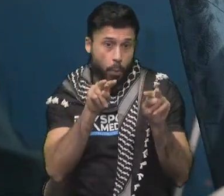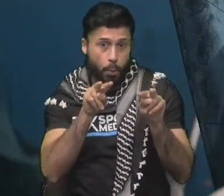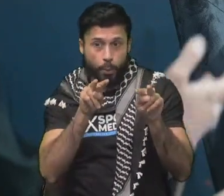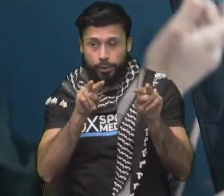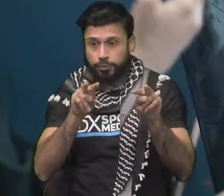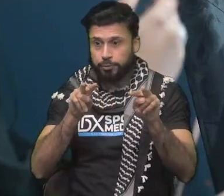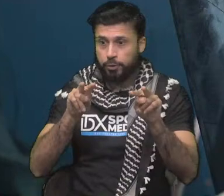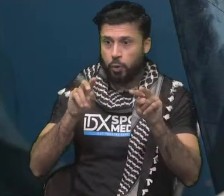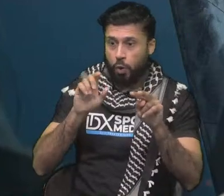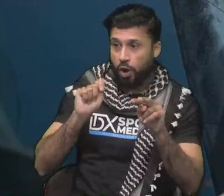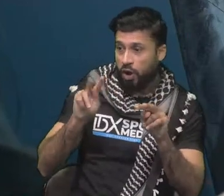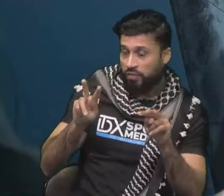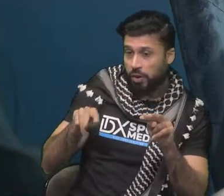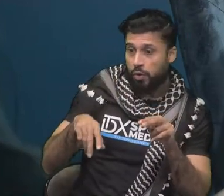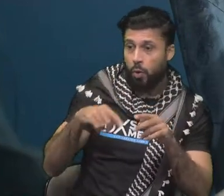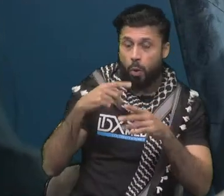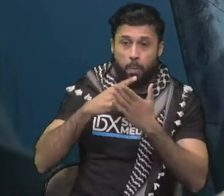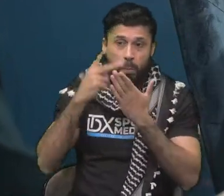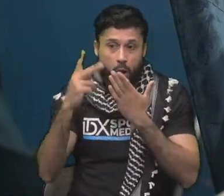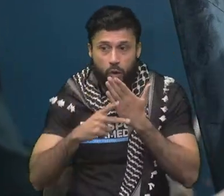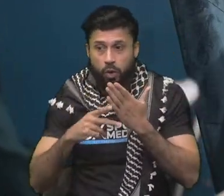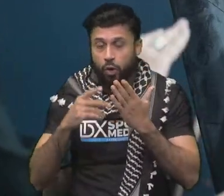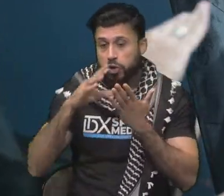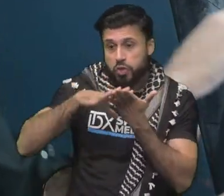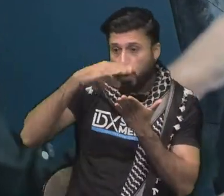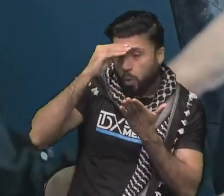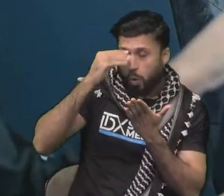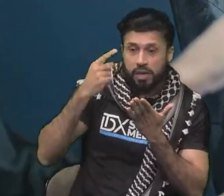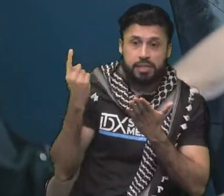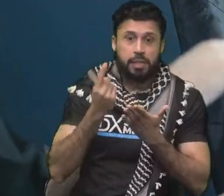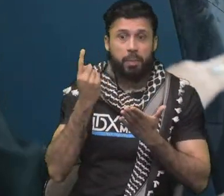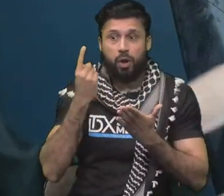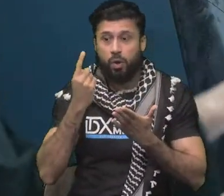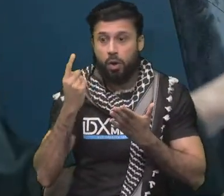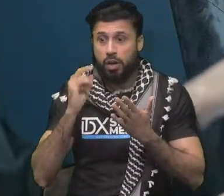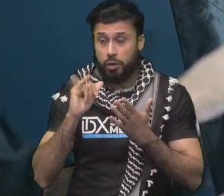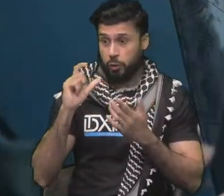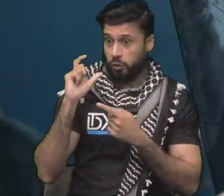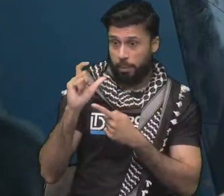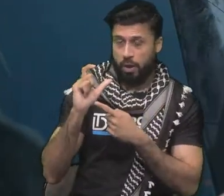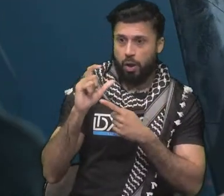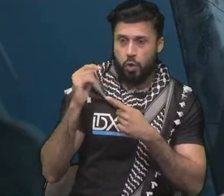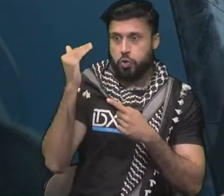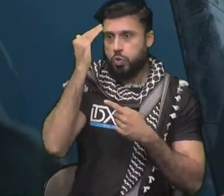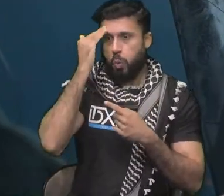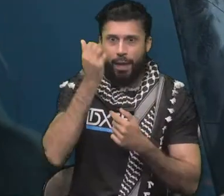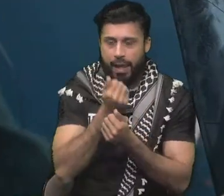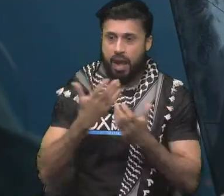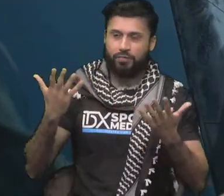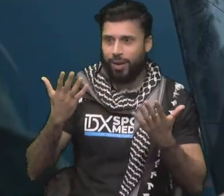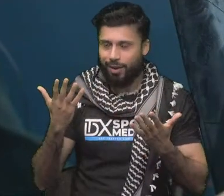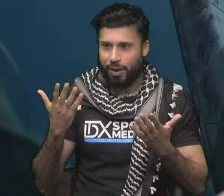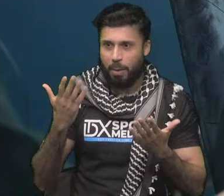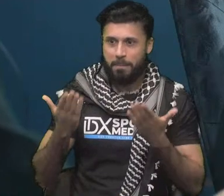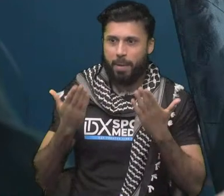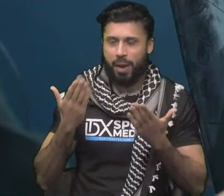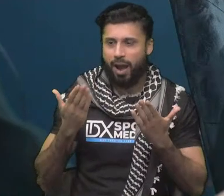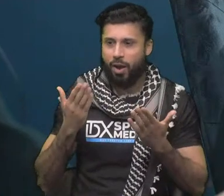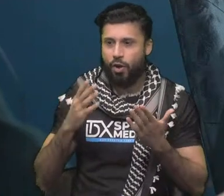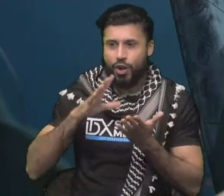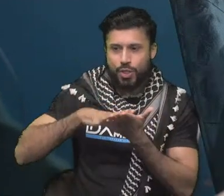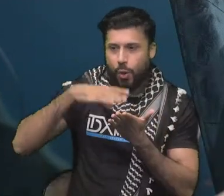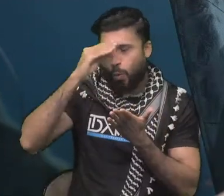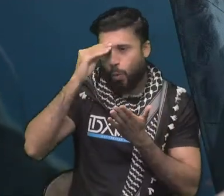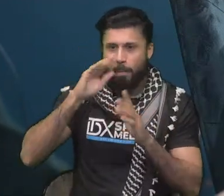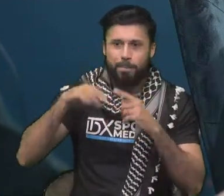romance being rizq, khalas, alhamdulillah rabbil alamin. You're not Ibn Hazm on romance, right? Of course. You know everything about romance right now,